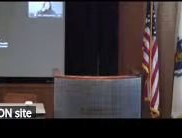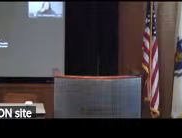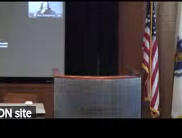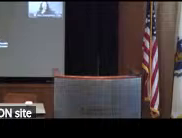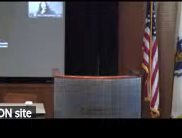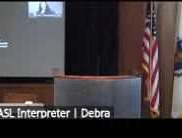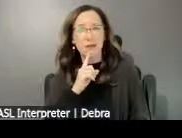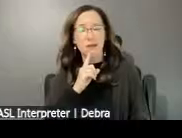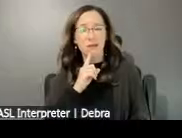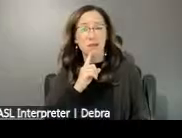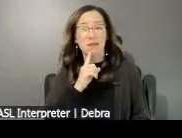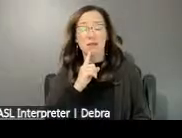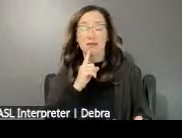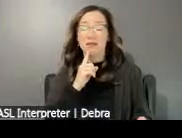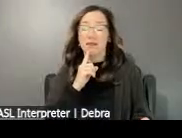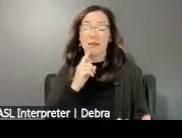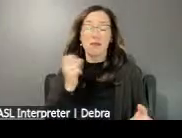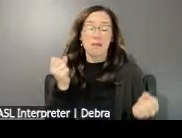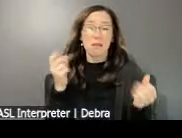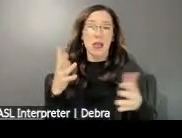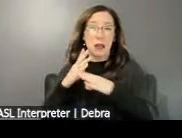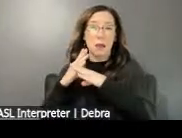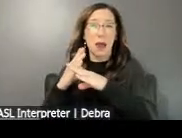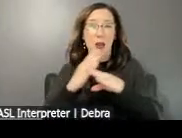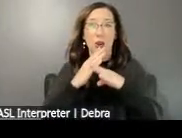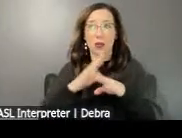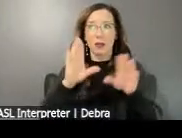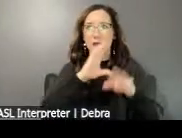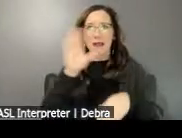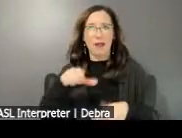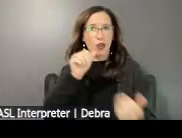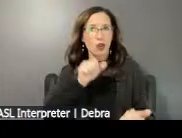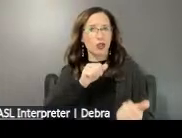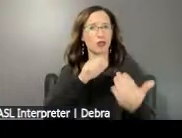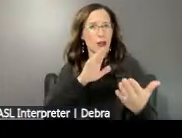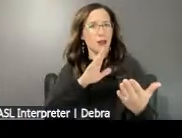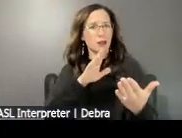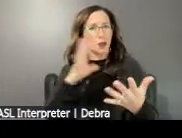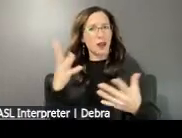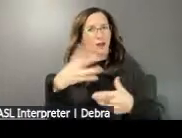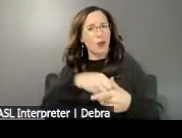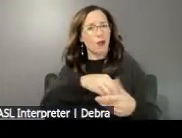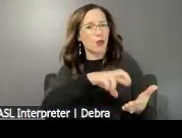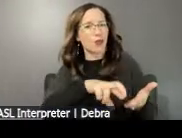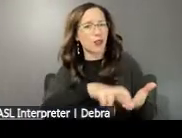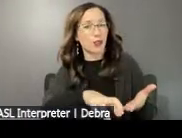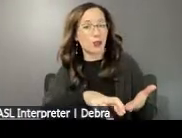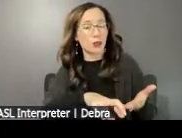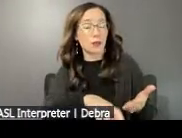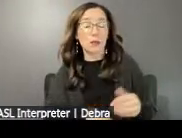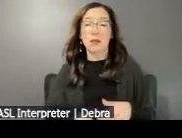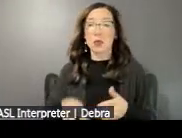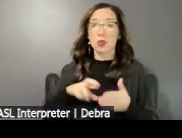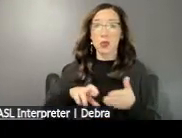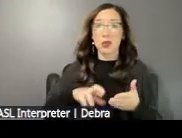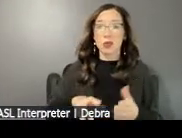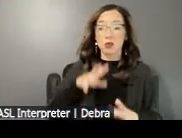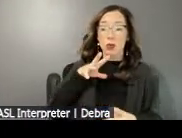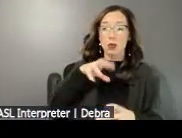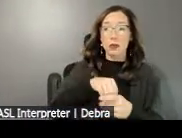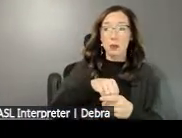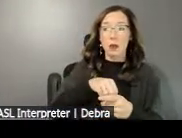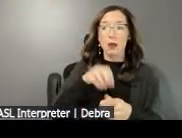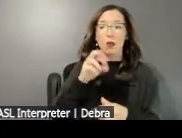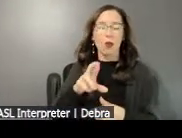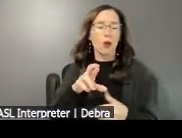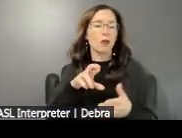face largely unaddressed barriers to being a part of research, either as a research participant or as a